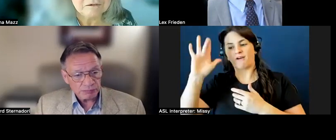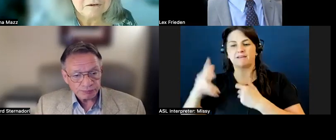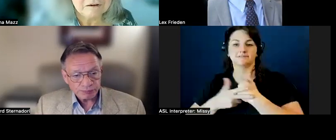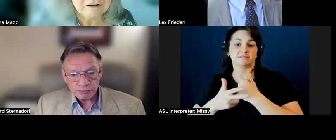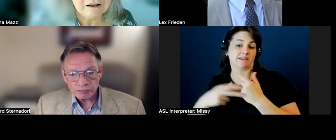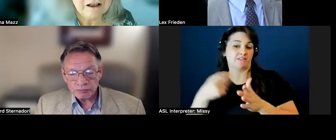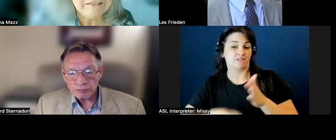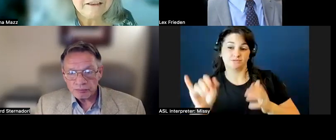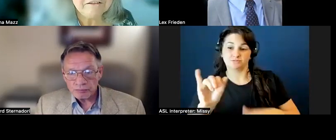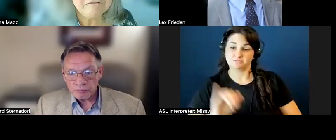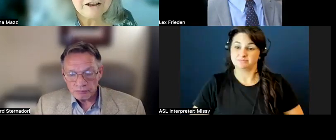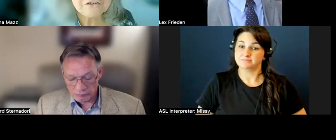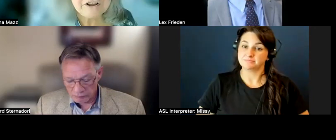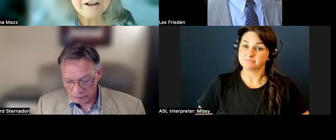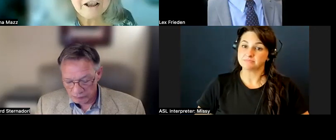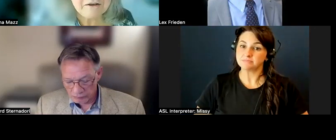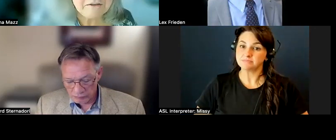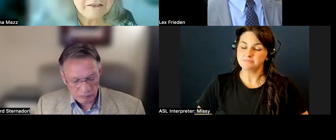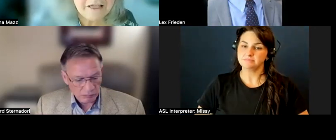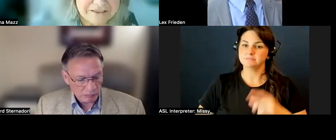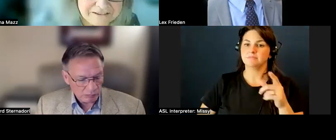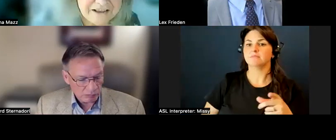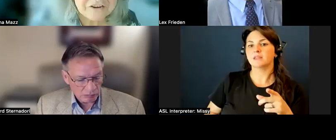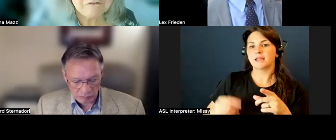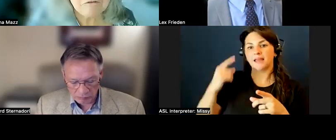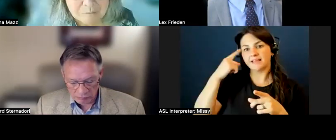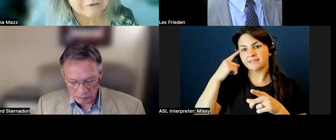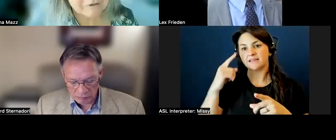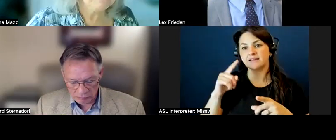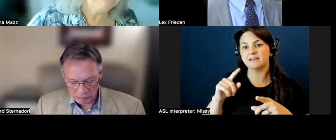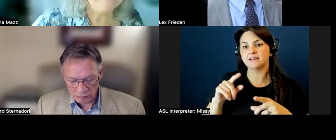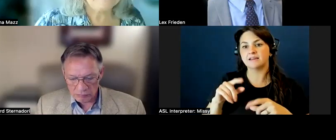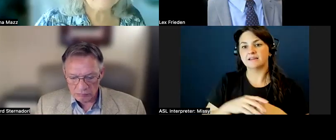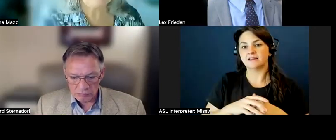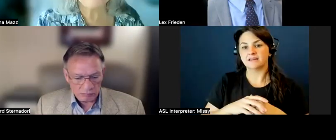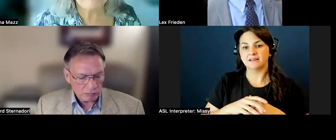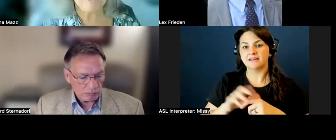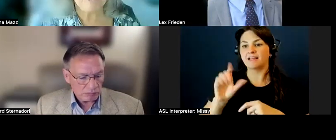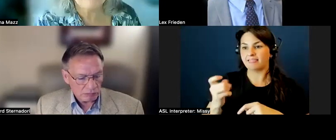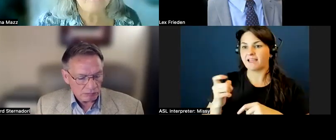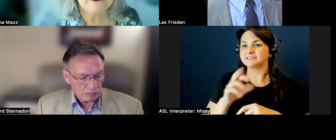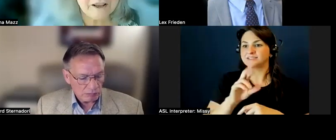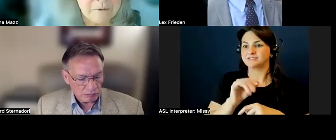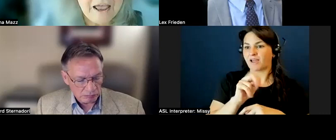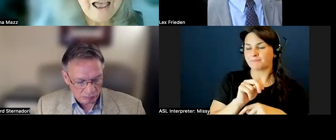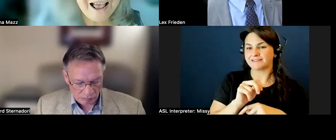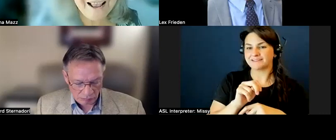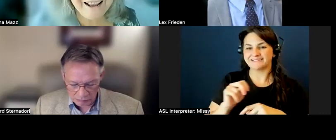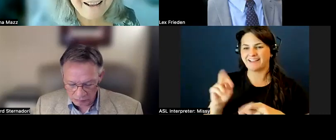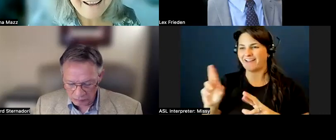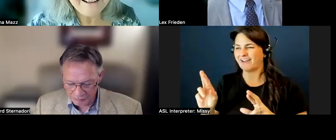example? I think Lex and Robin, I keep putting the R on the wrong